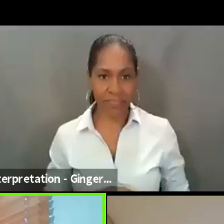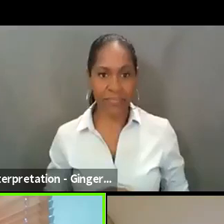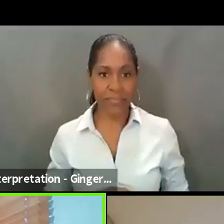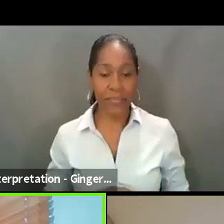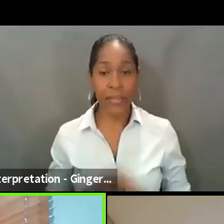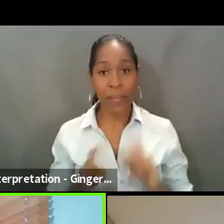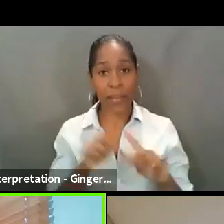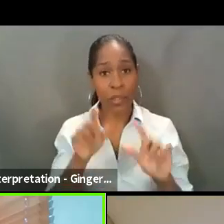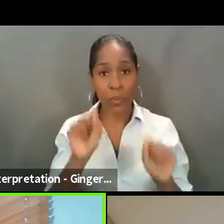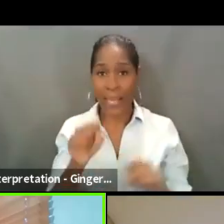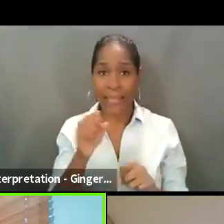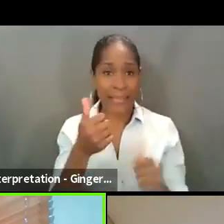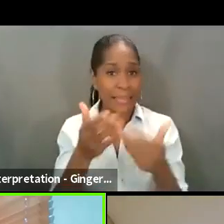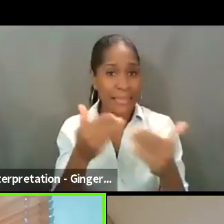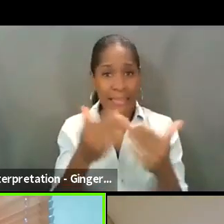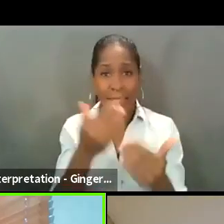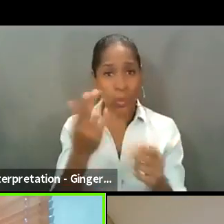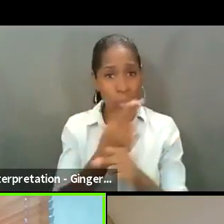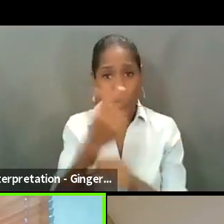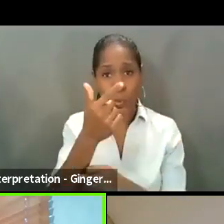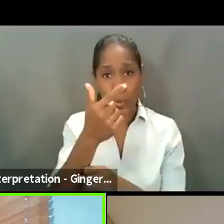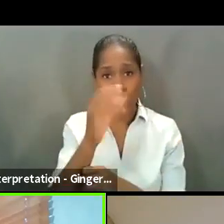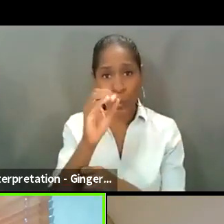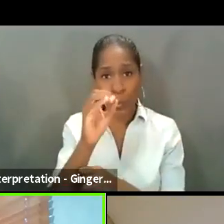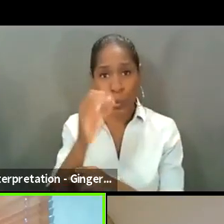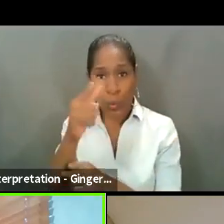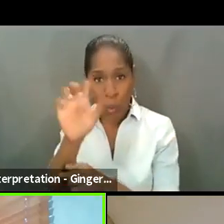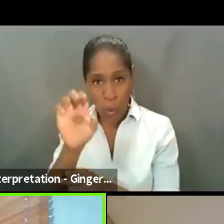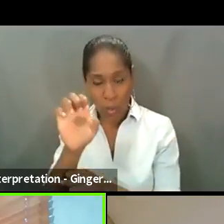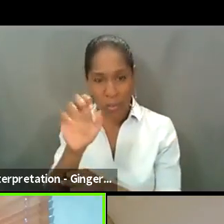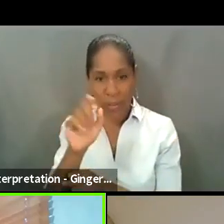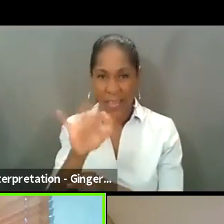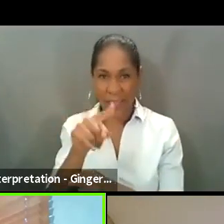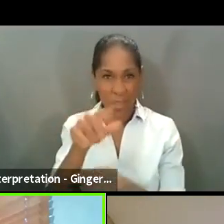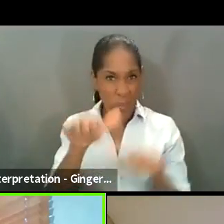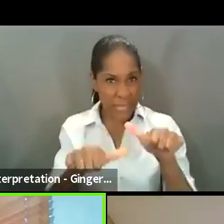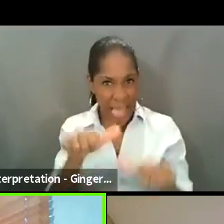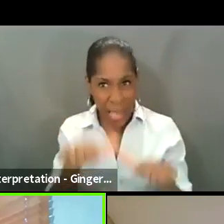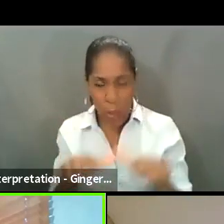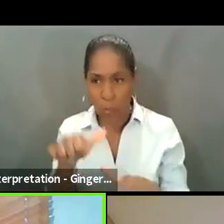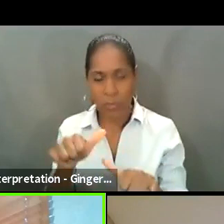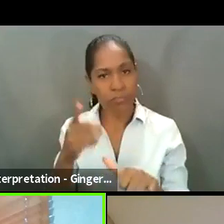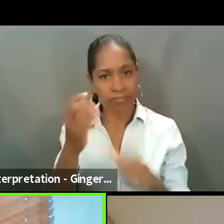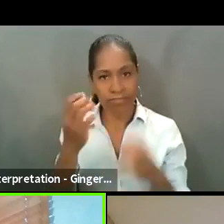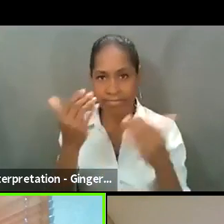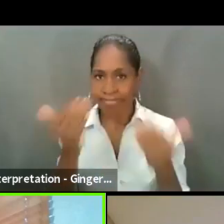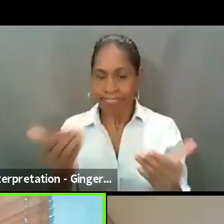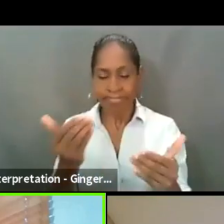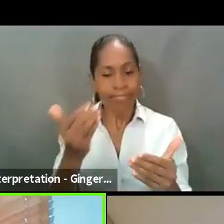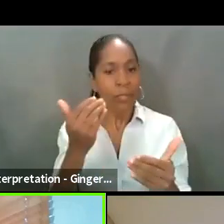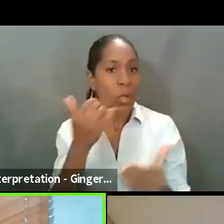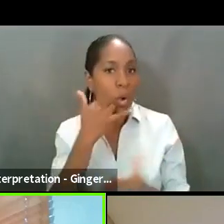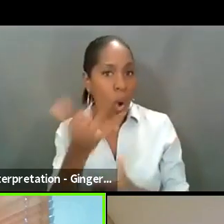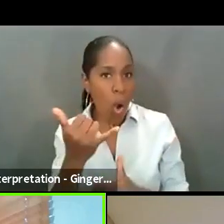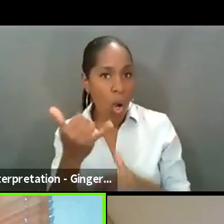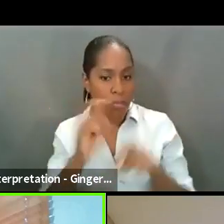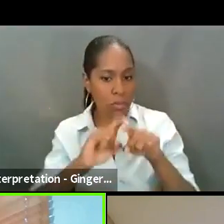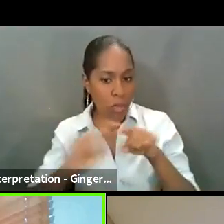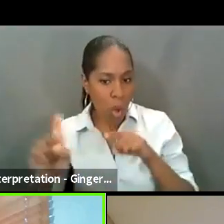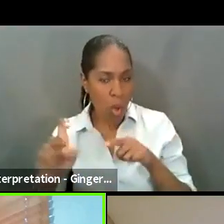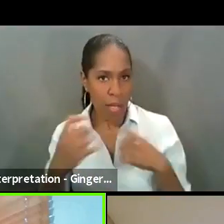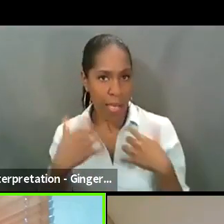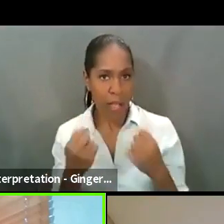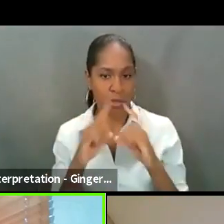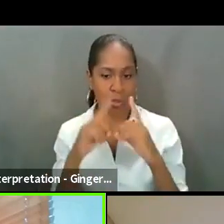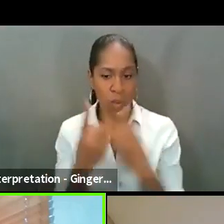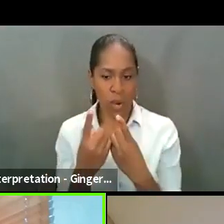Google it. If you are in doubt, call your health department, and there's a lot of information